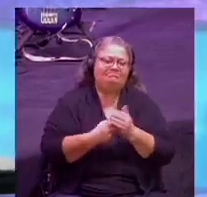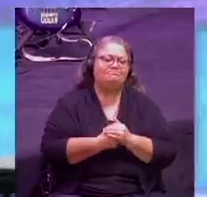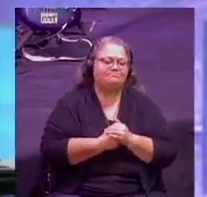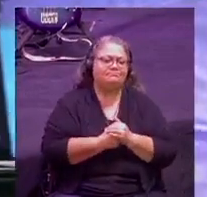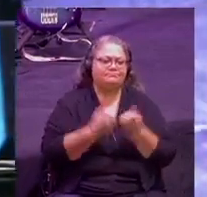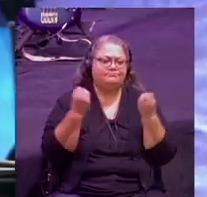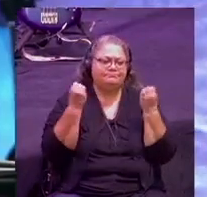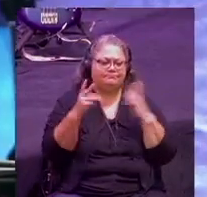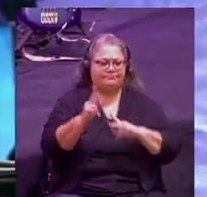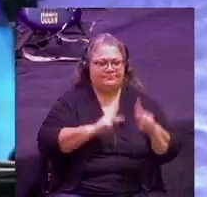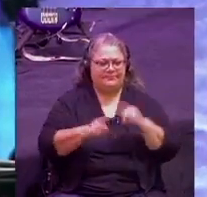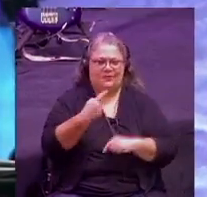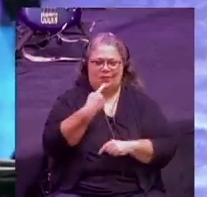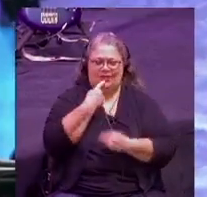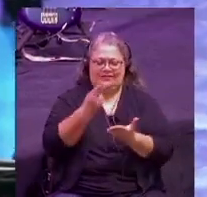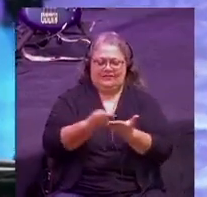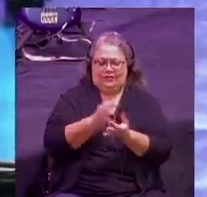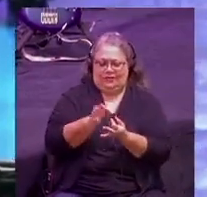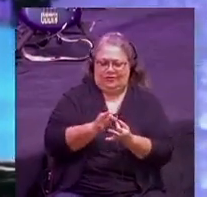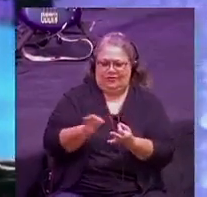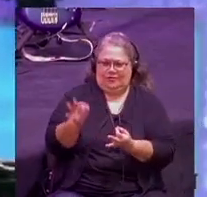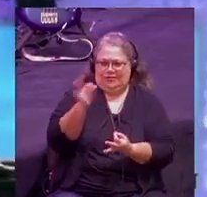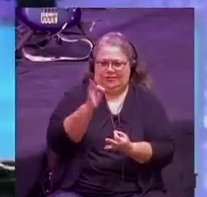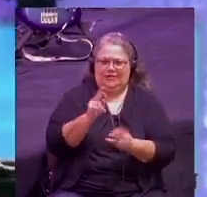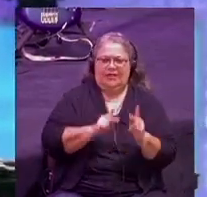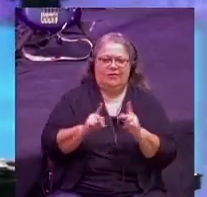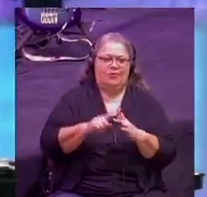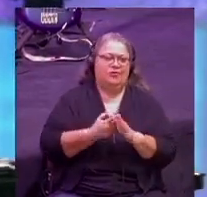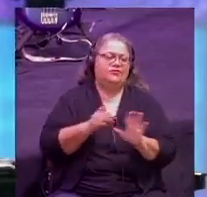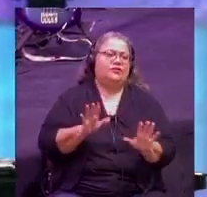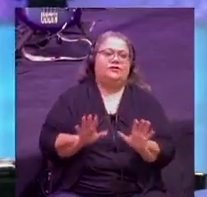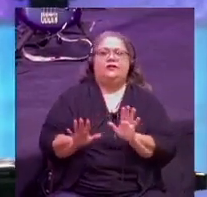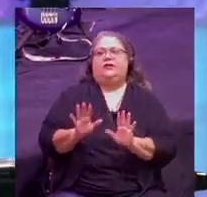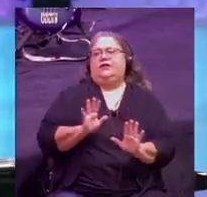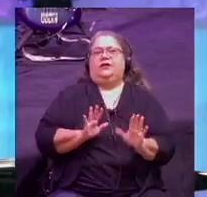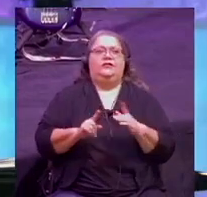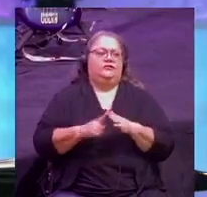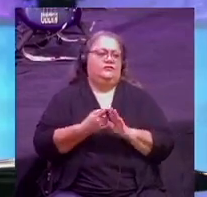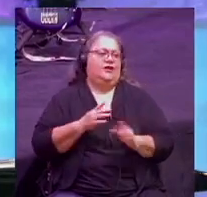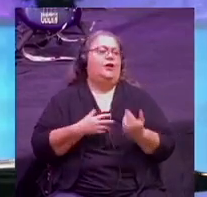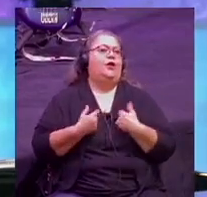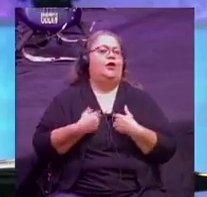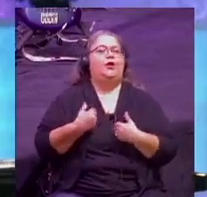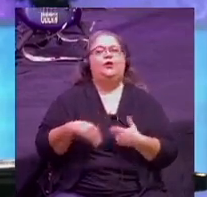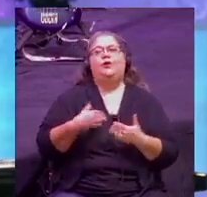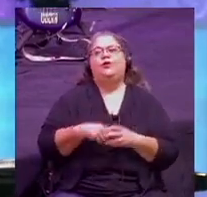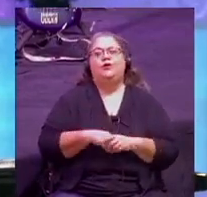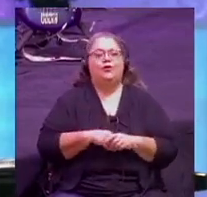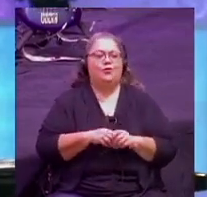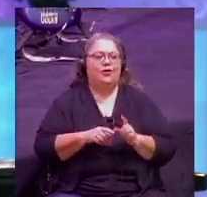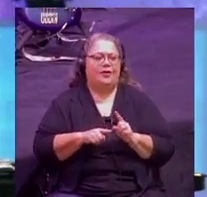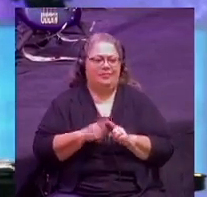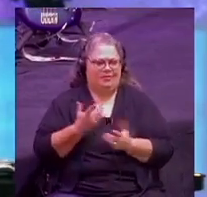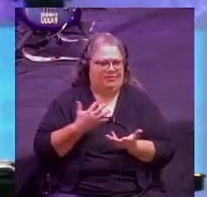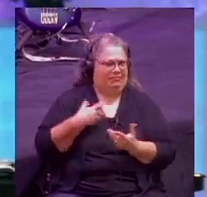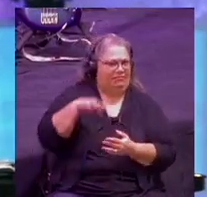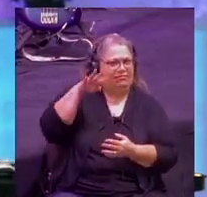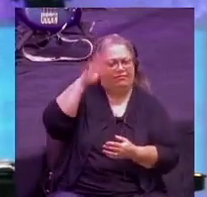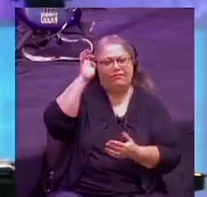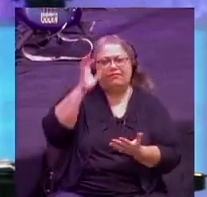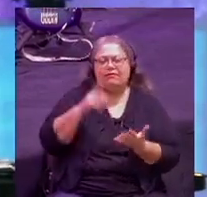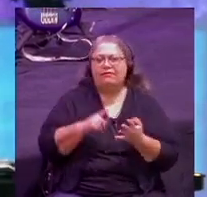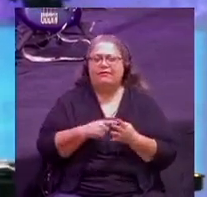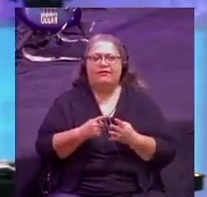I even mention the Holy Spirit, people start getting uncomfortable. It raises more questions than it